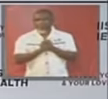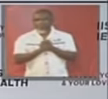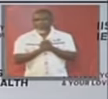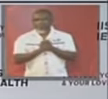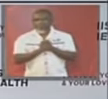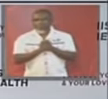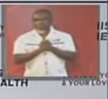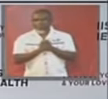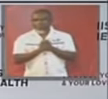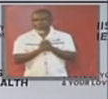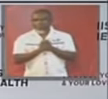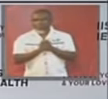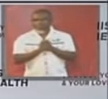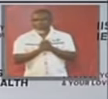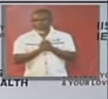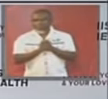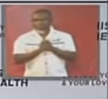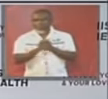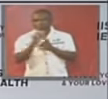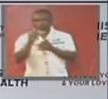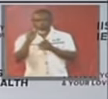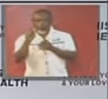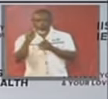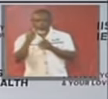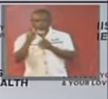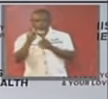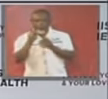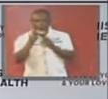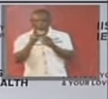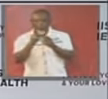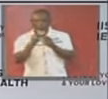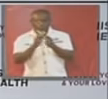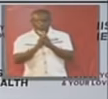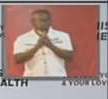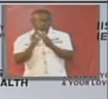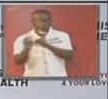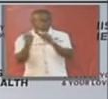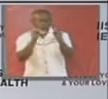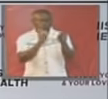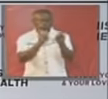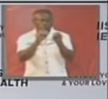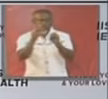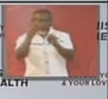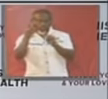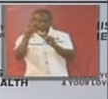Okay, so I think as we get that sorted, we can go straight to TV6.